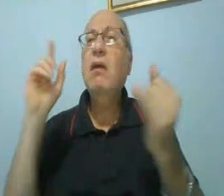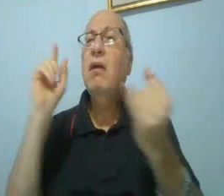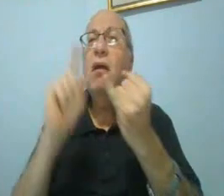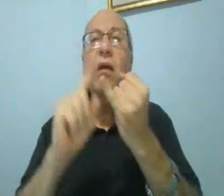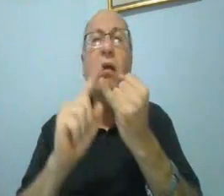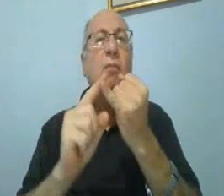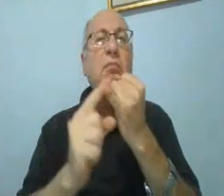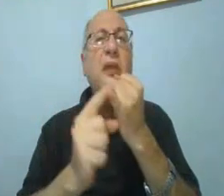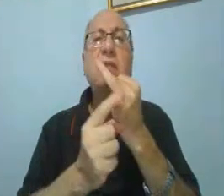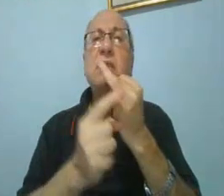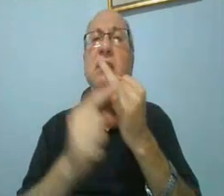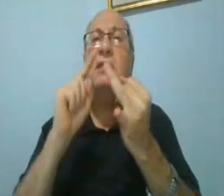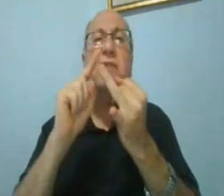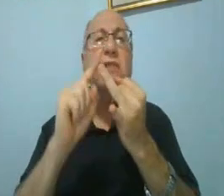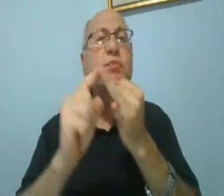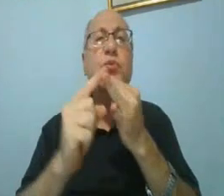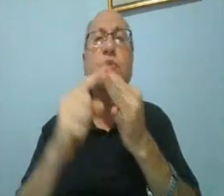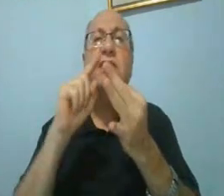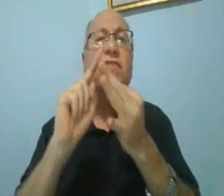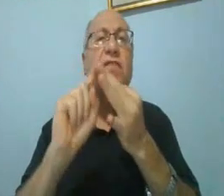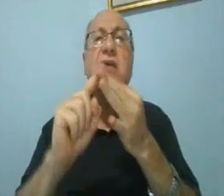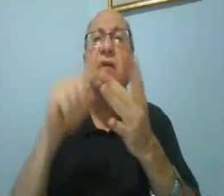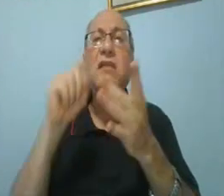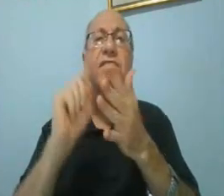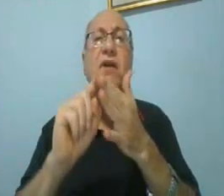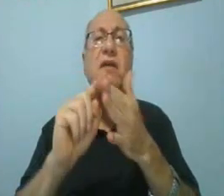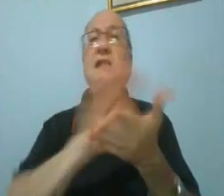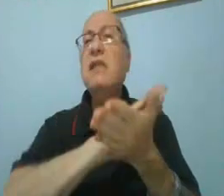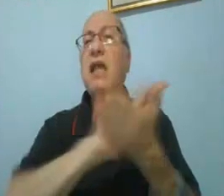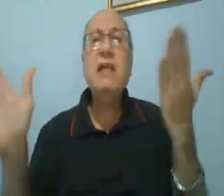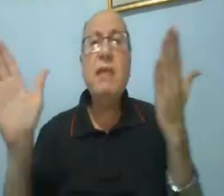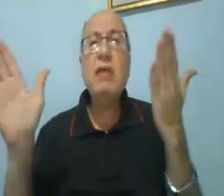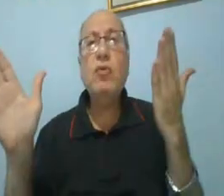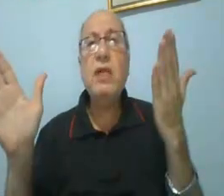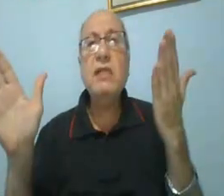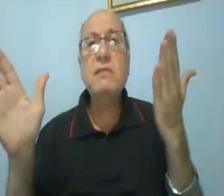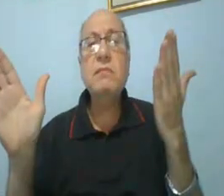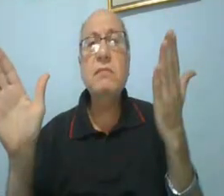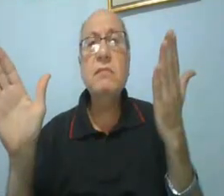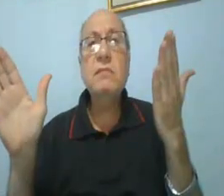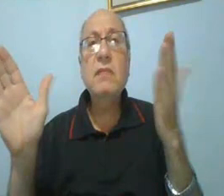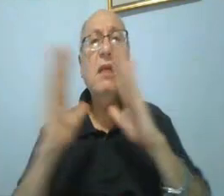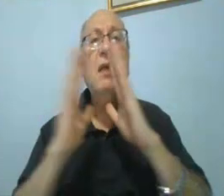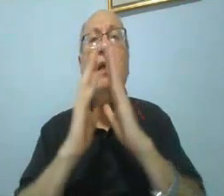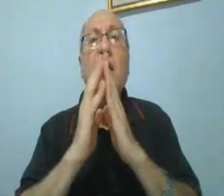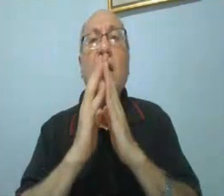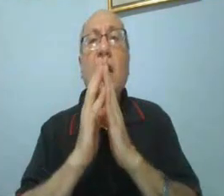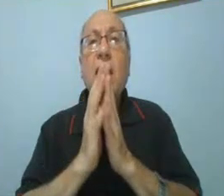microorganism, bacteria, spores, virus, fungus, any microorganism.